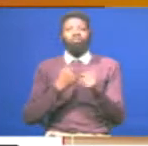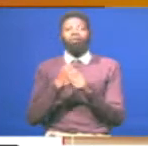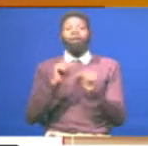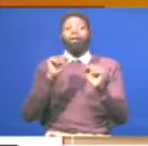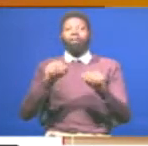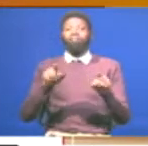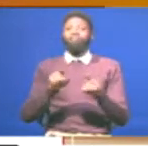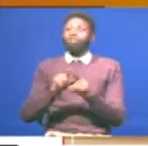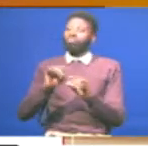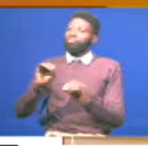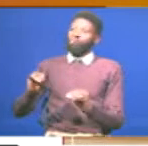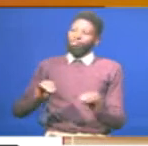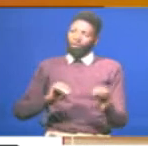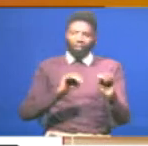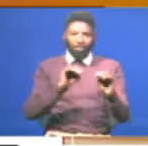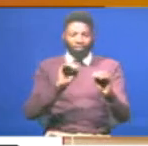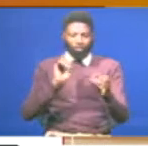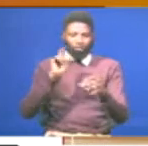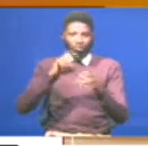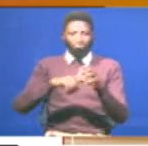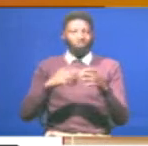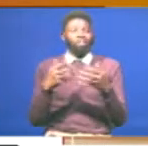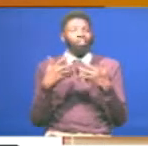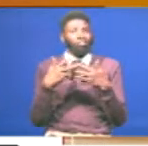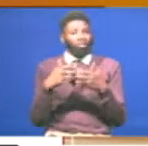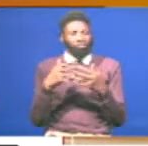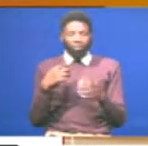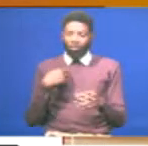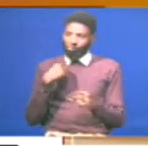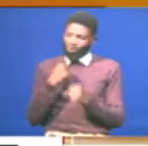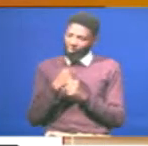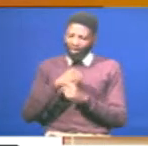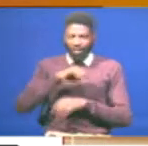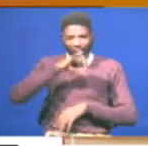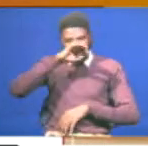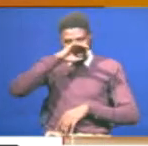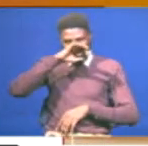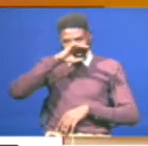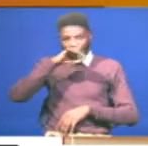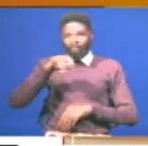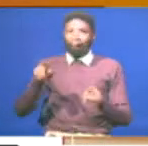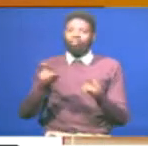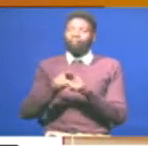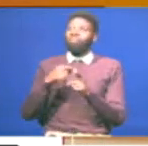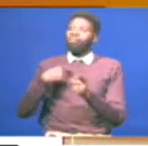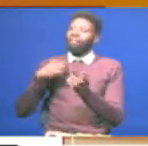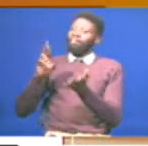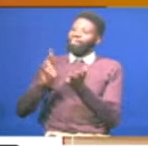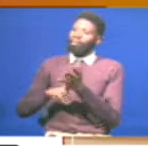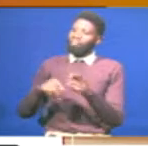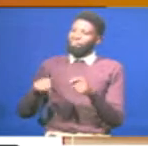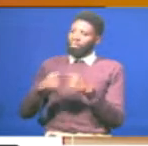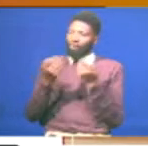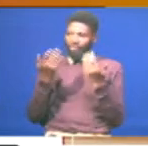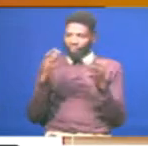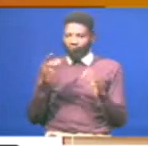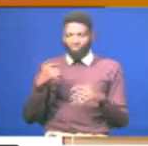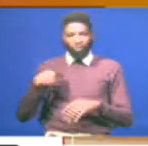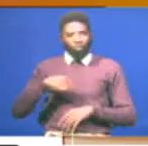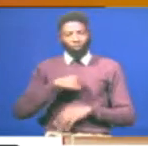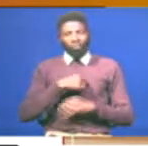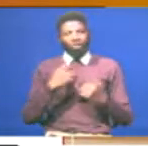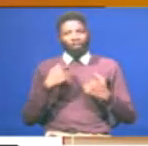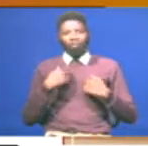the faculty of engineering. And I worked so hard, I think I left another record there. I think we had about 12